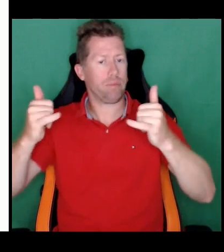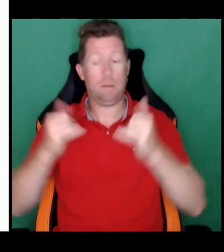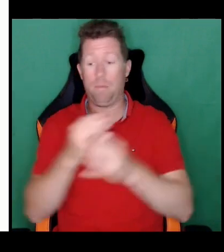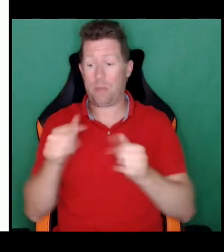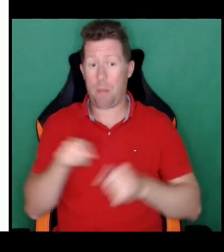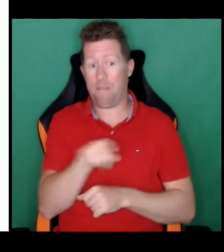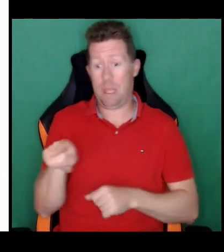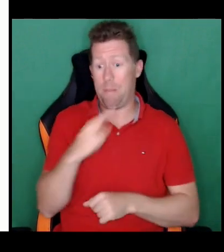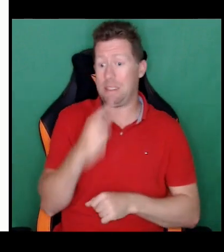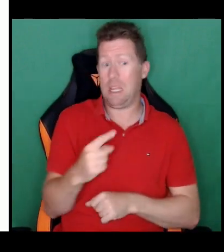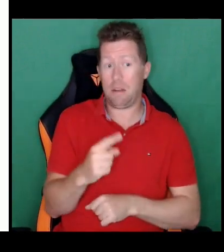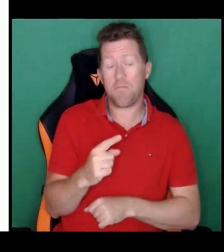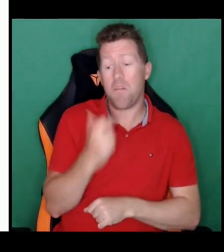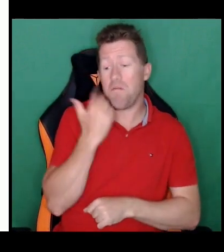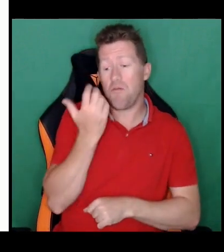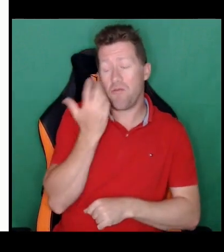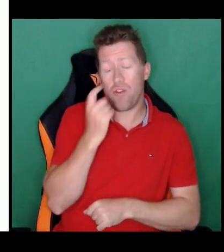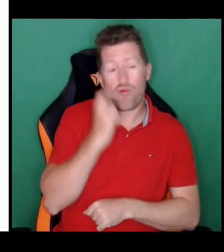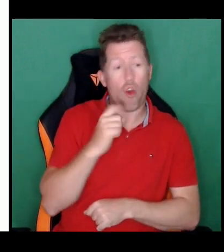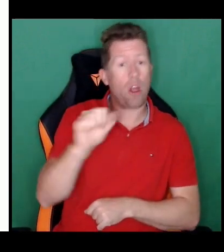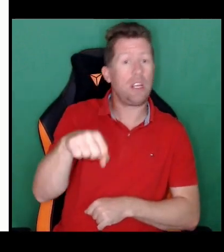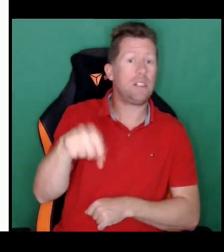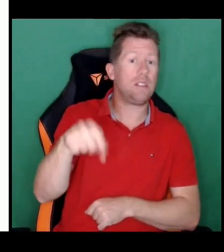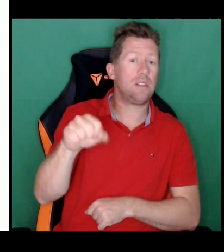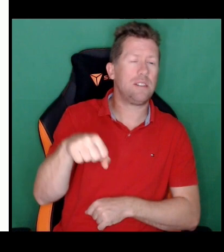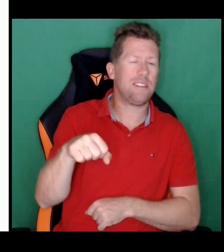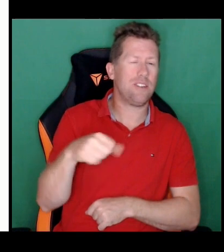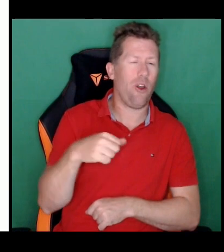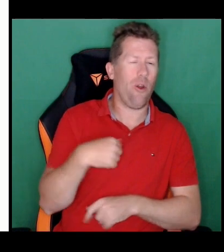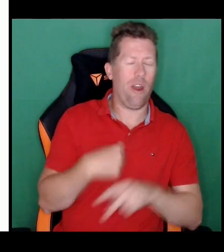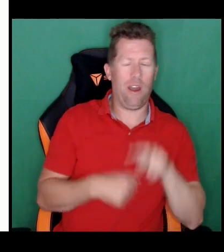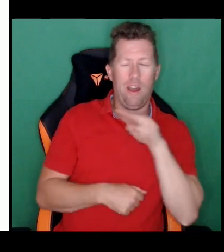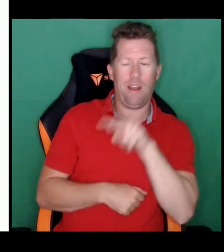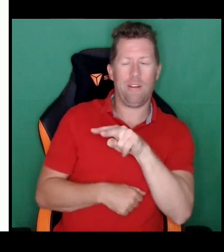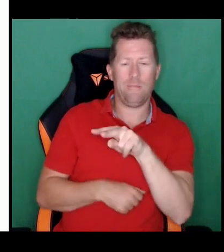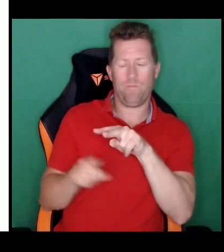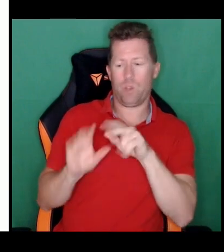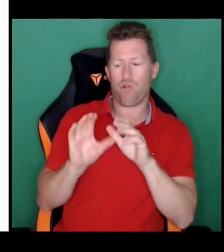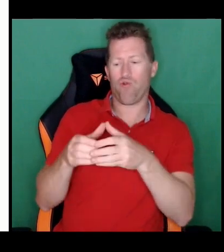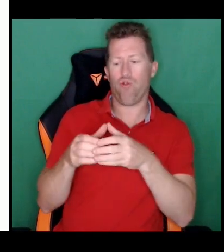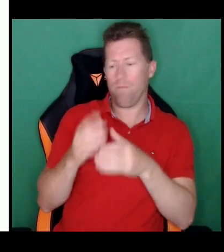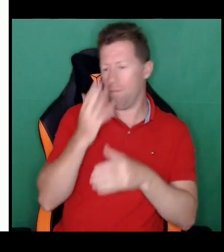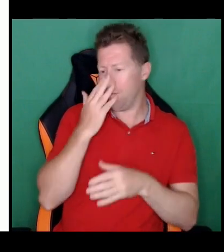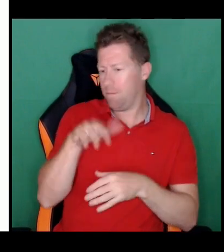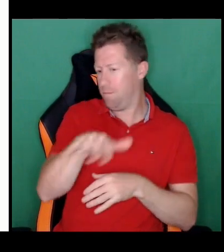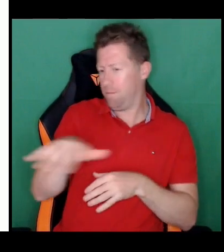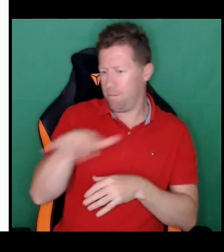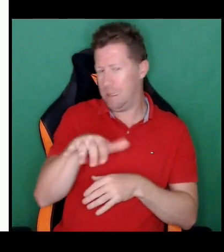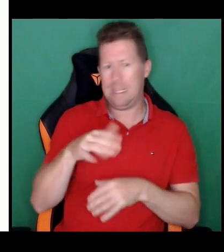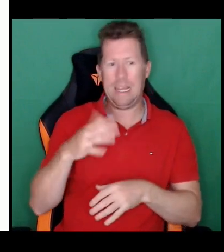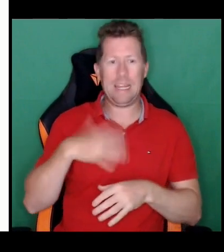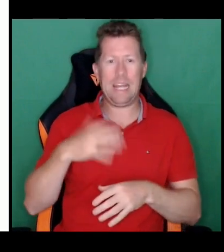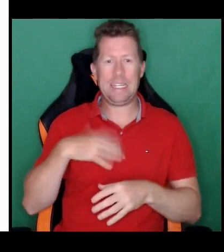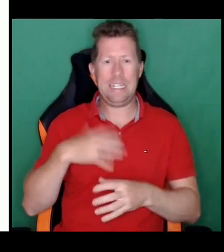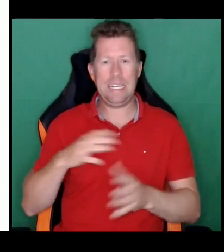may be vaping in the future. So I kind of think about this segment is that group of teenagers that I think almost need a big hug, and we need to hold